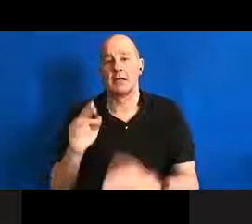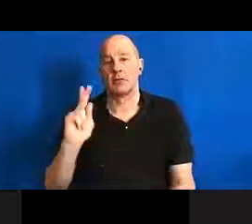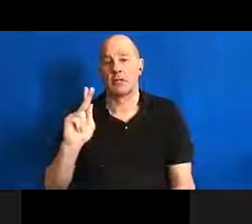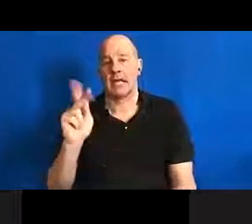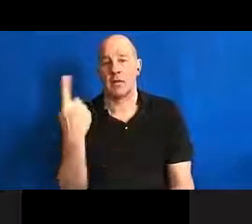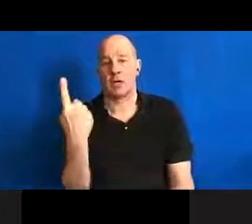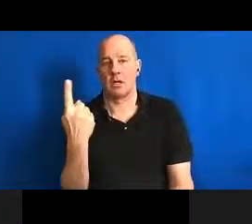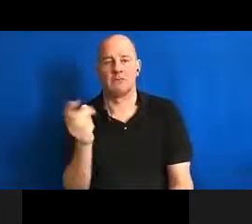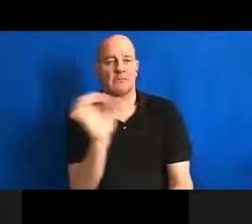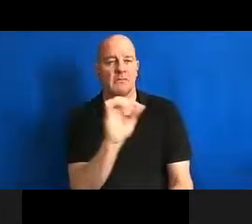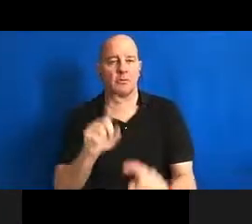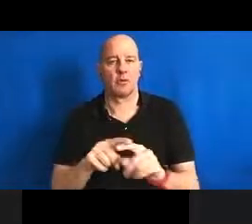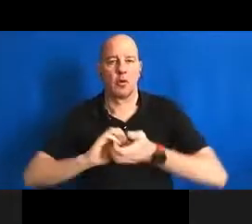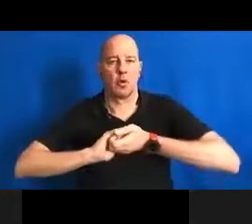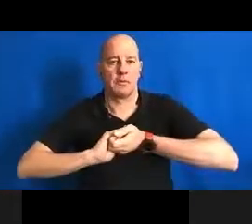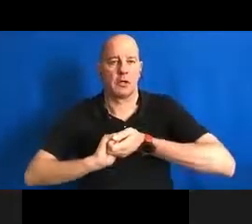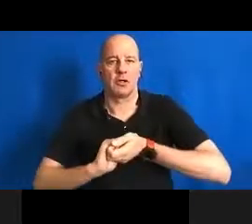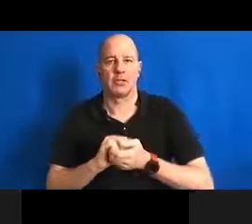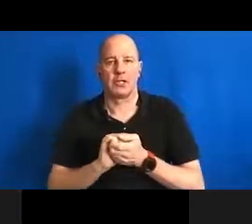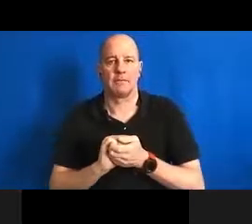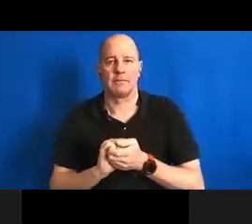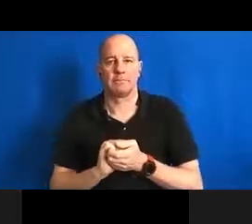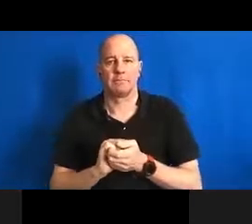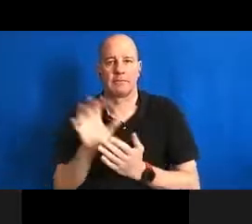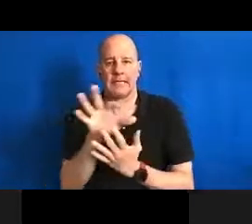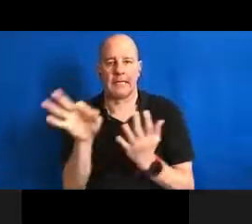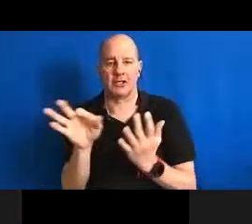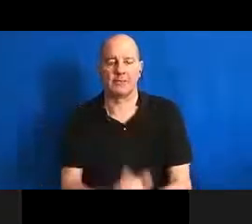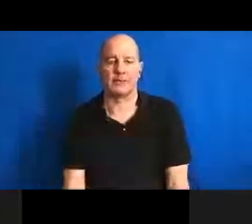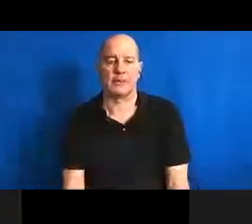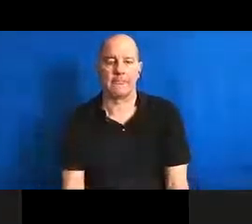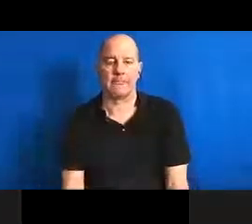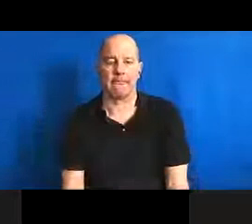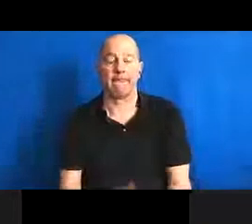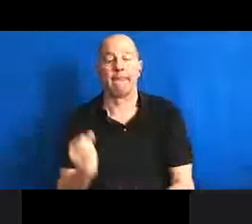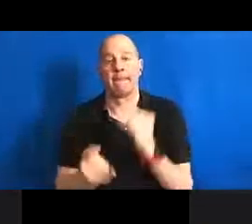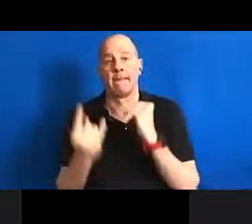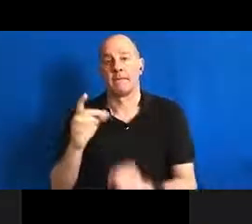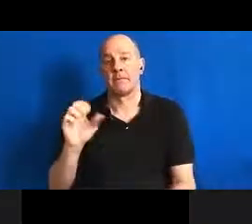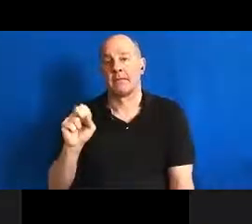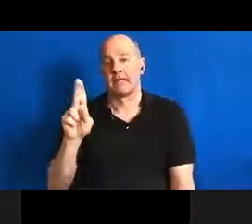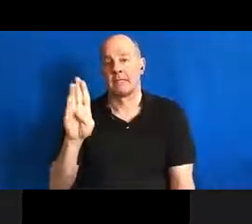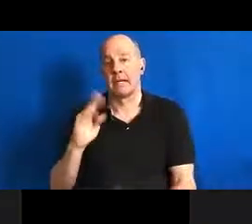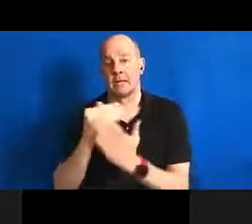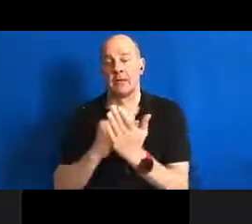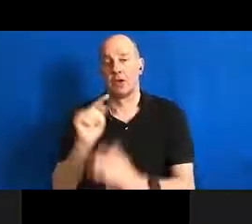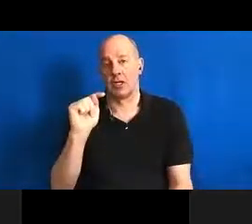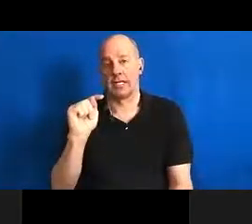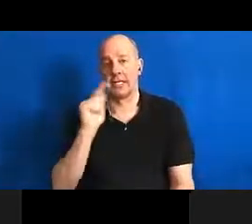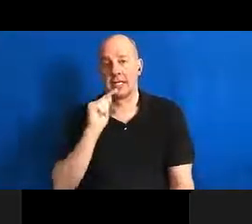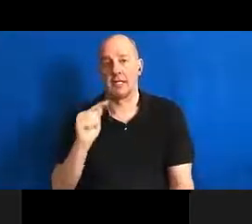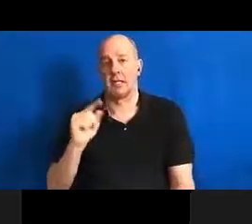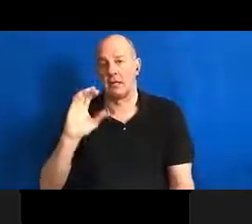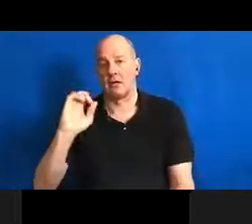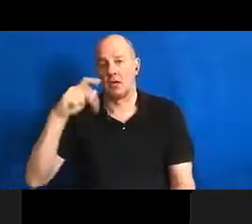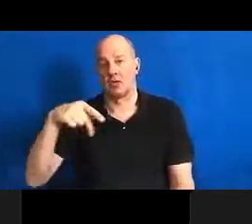the partnership election. And then the last one, Subchapter T, or the cooperative tax, is